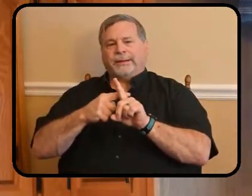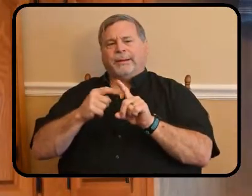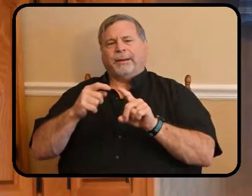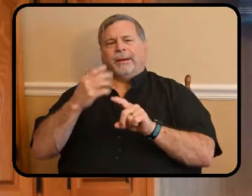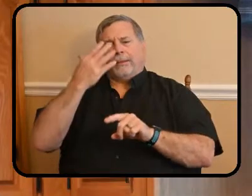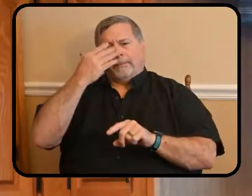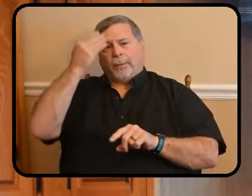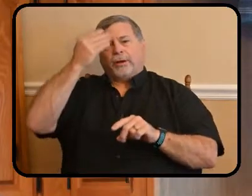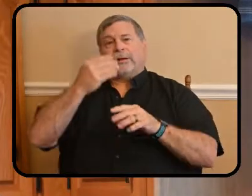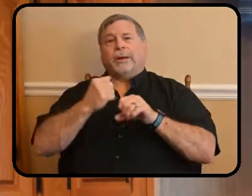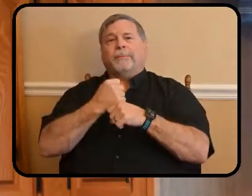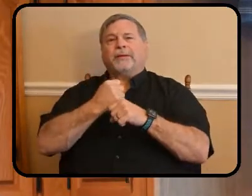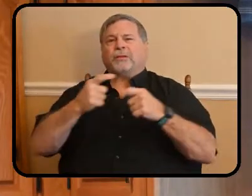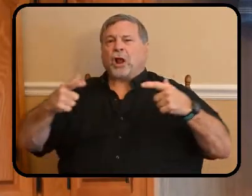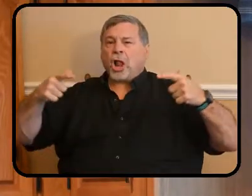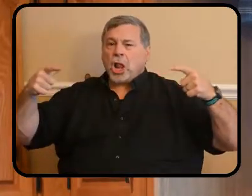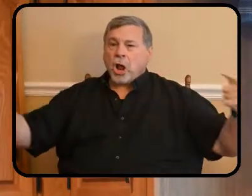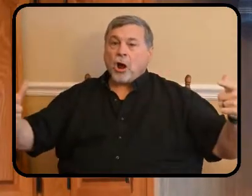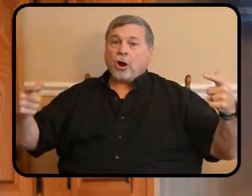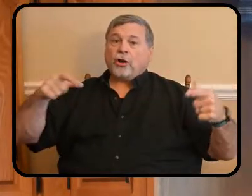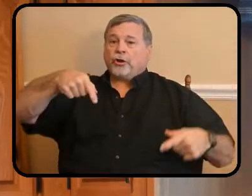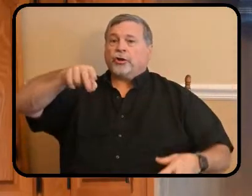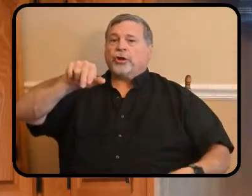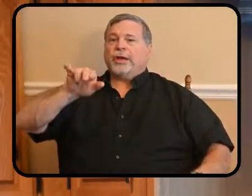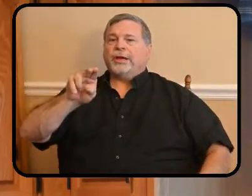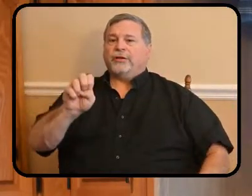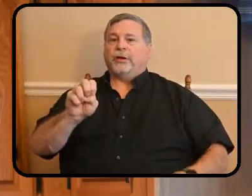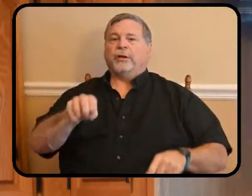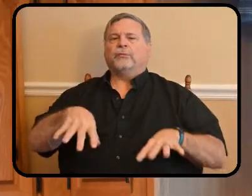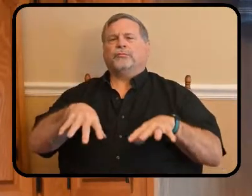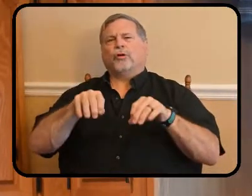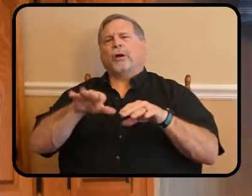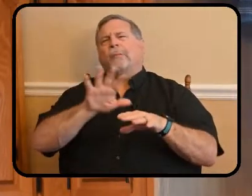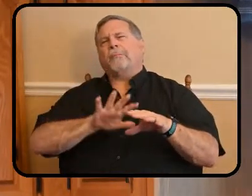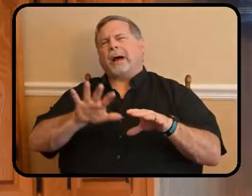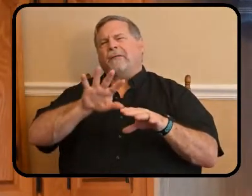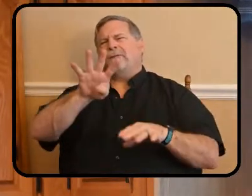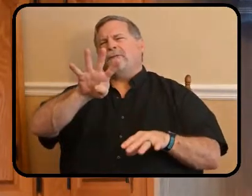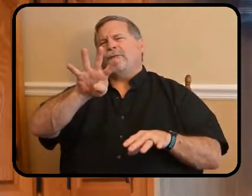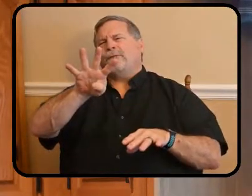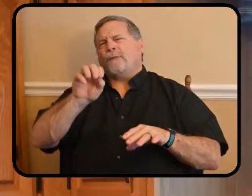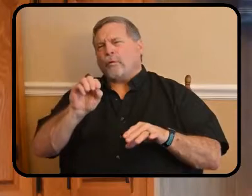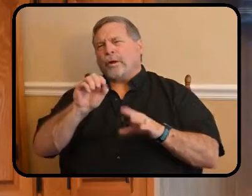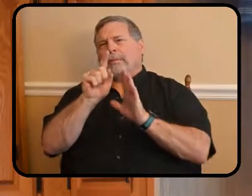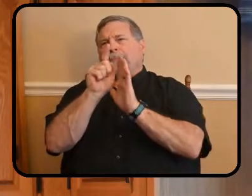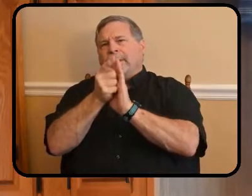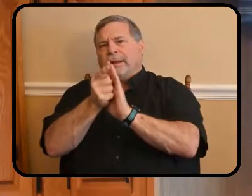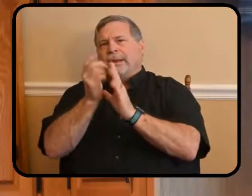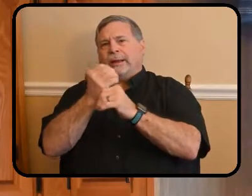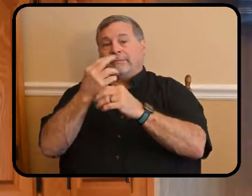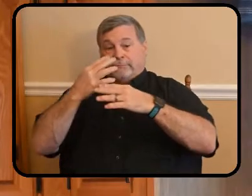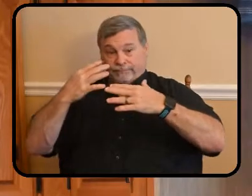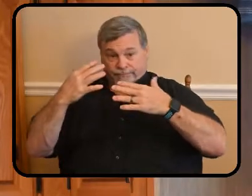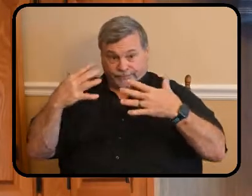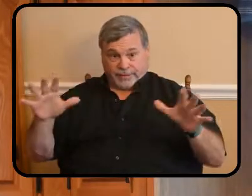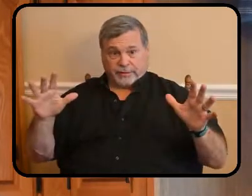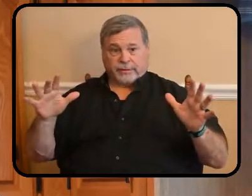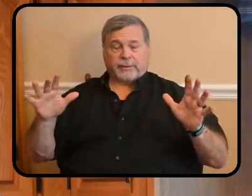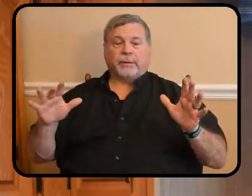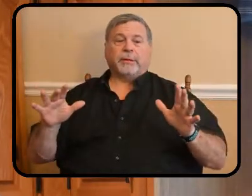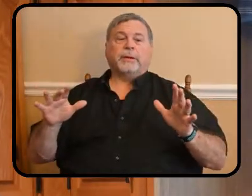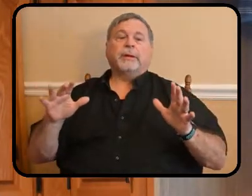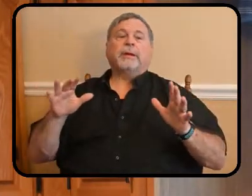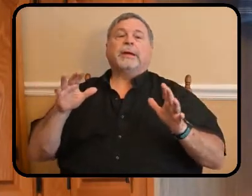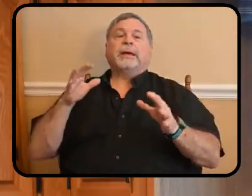a large quiche, it actually took me about 40 minutes to get fully done. Now, if you're making a